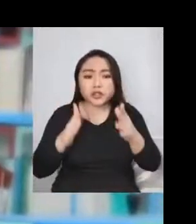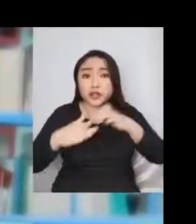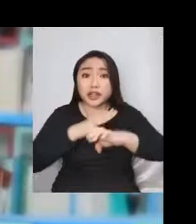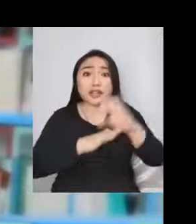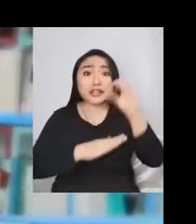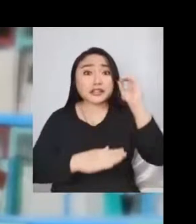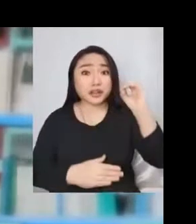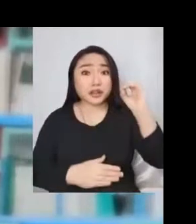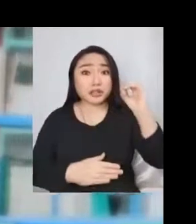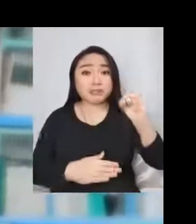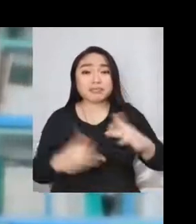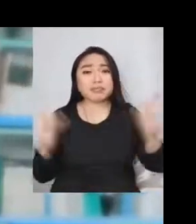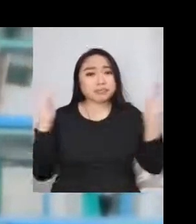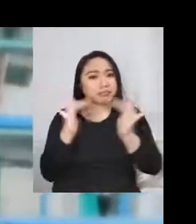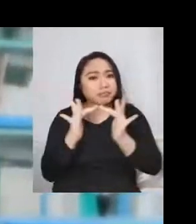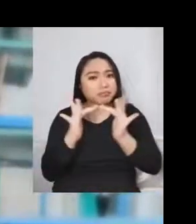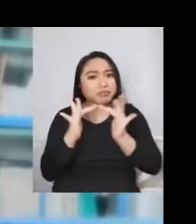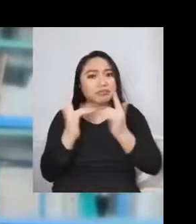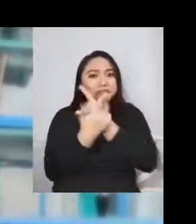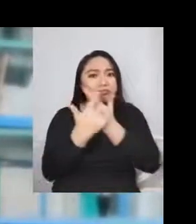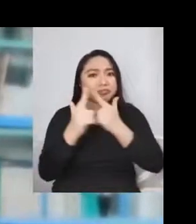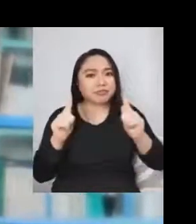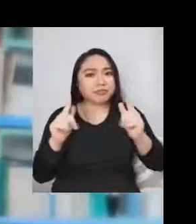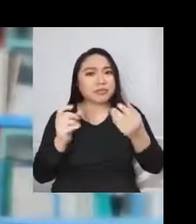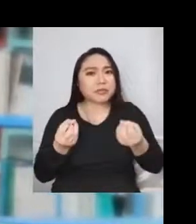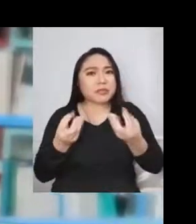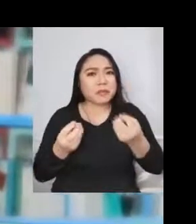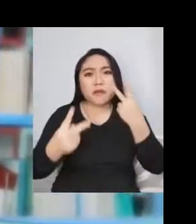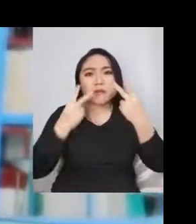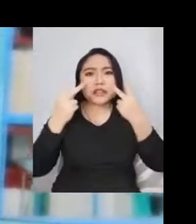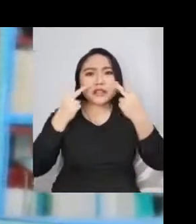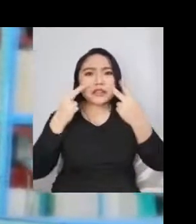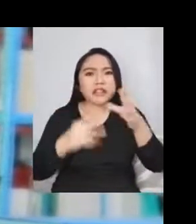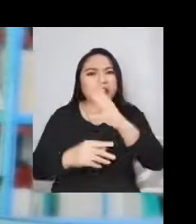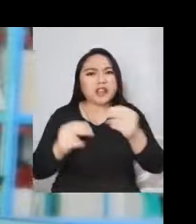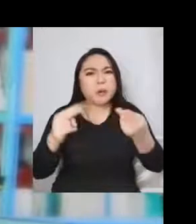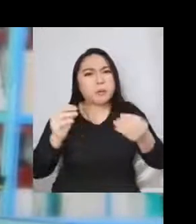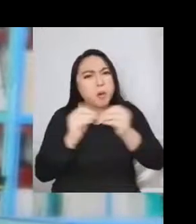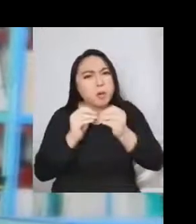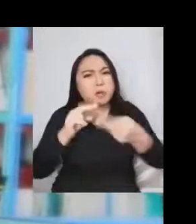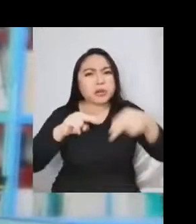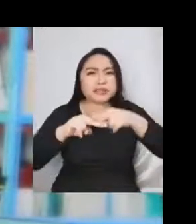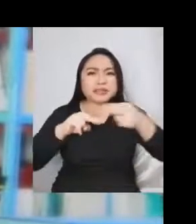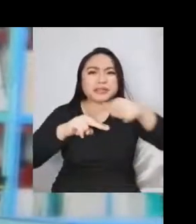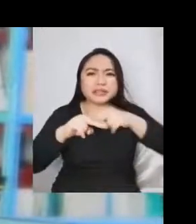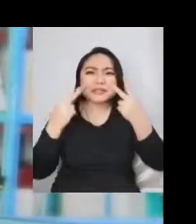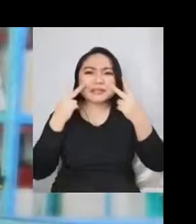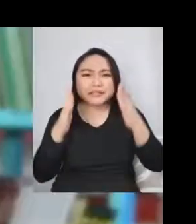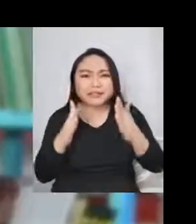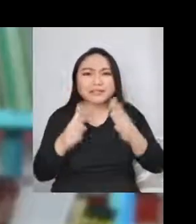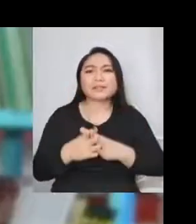count plummeted to zero, our online patrons continued to visit us and even increased in